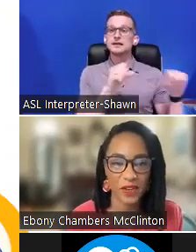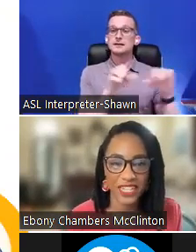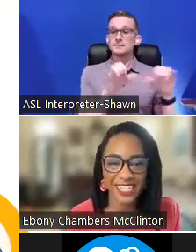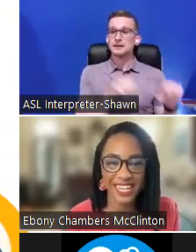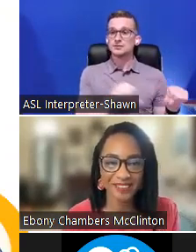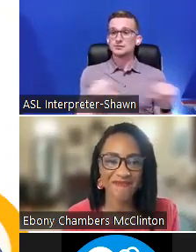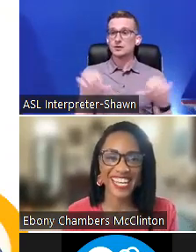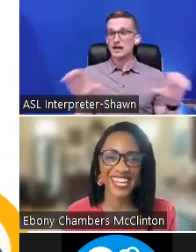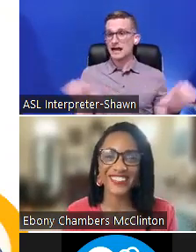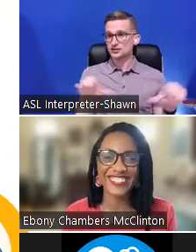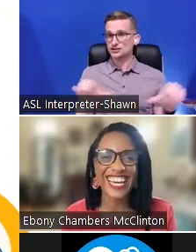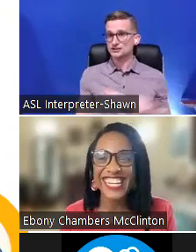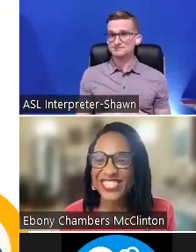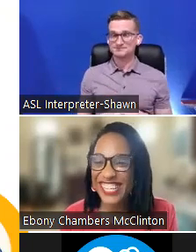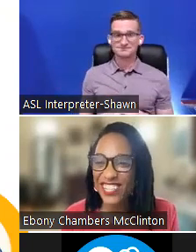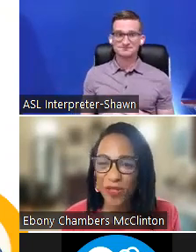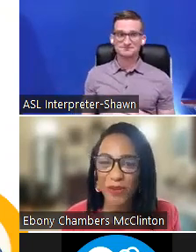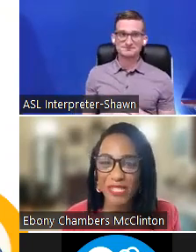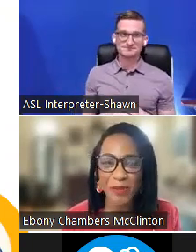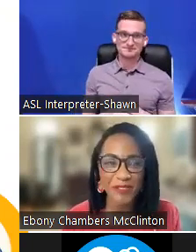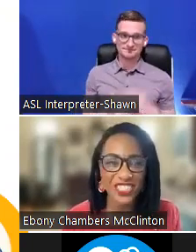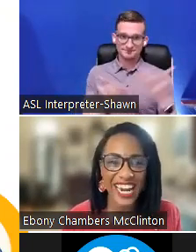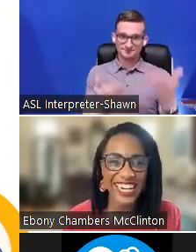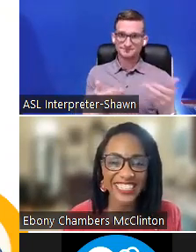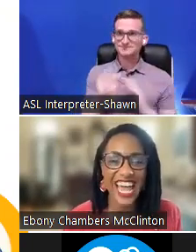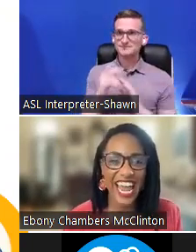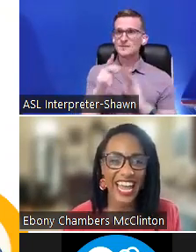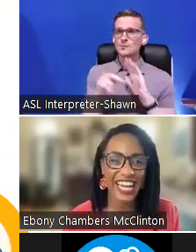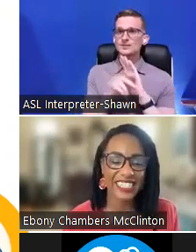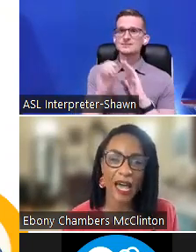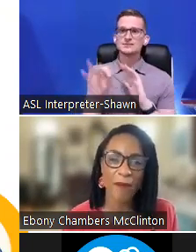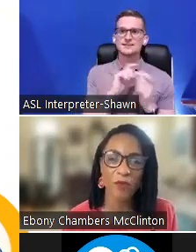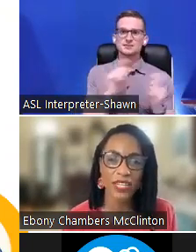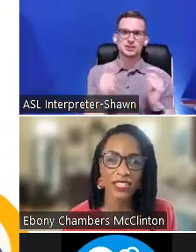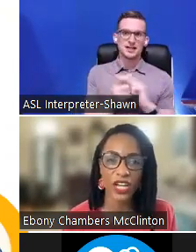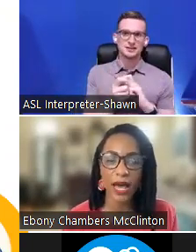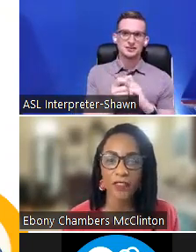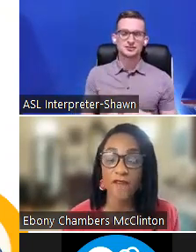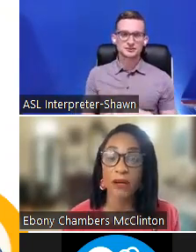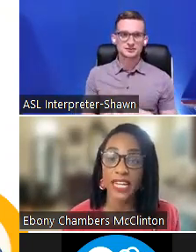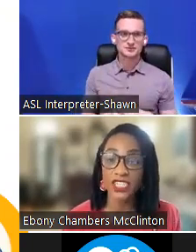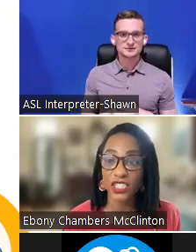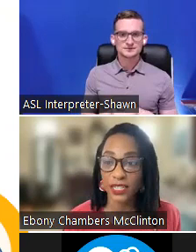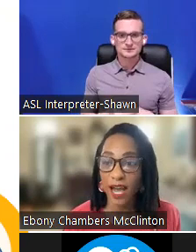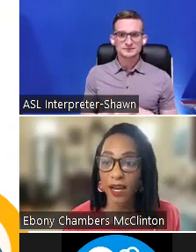We can go to the next slide. Thank you. So these are the principles of change and really the foundation of